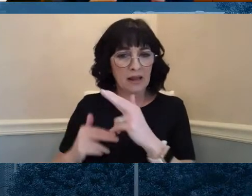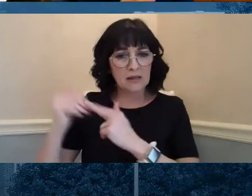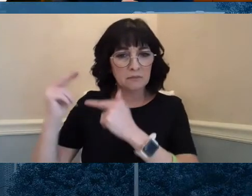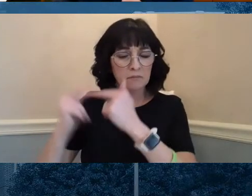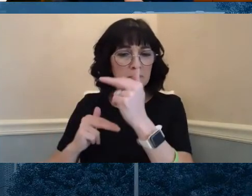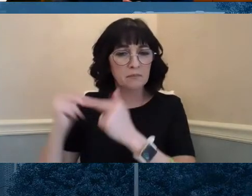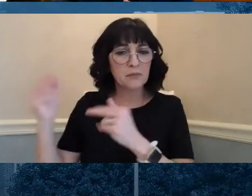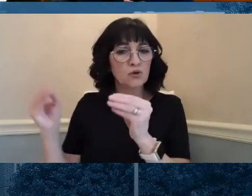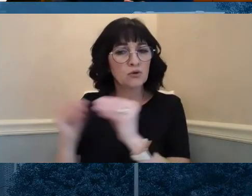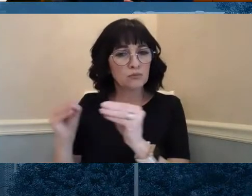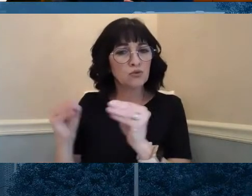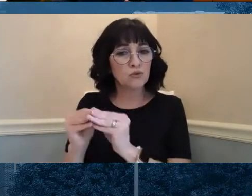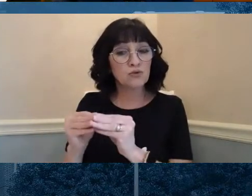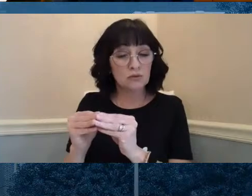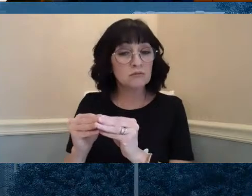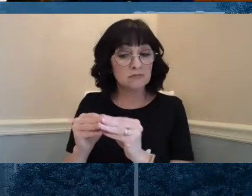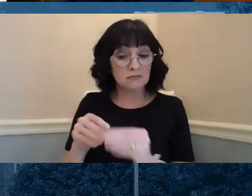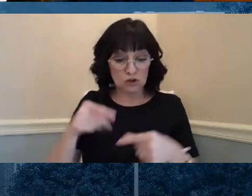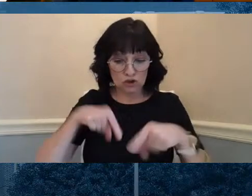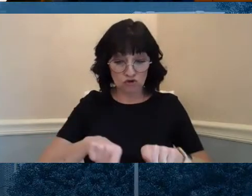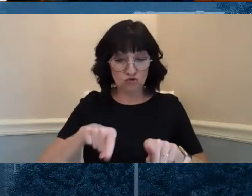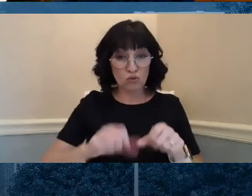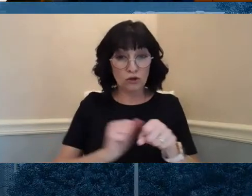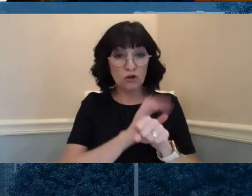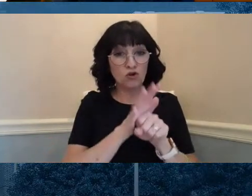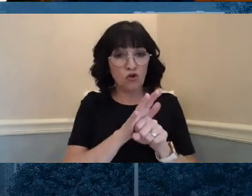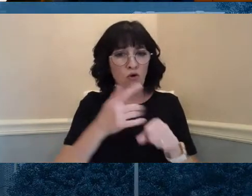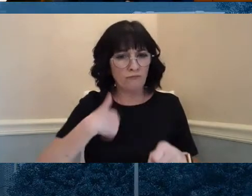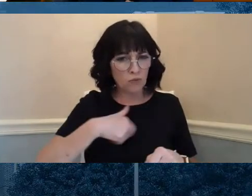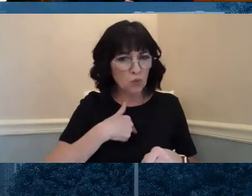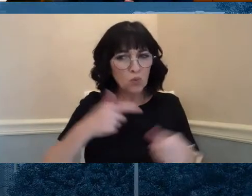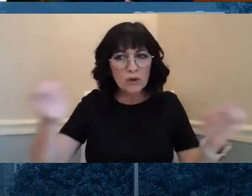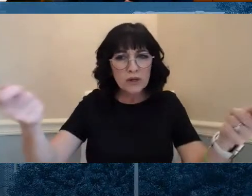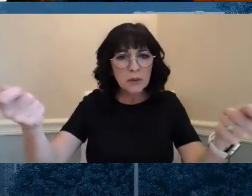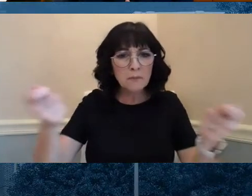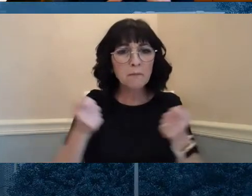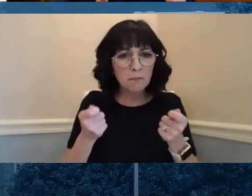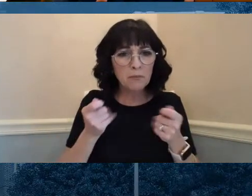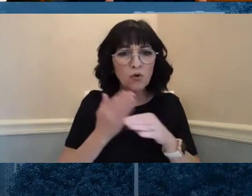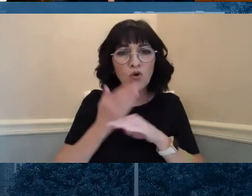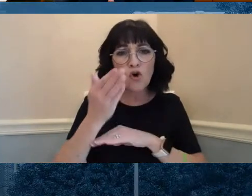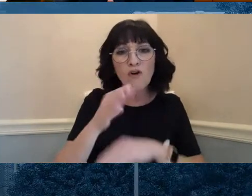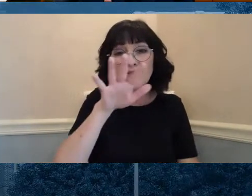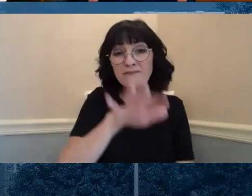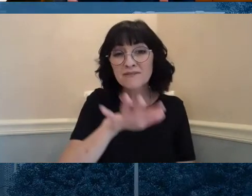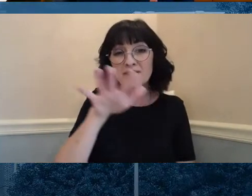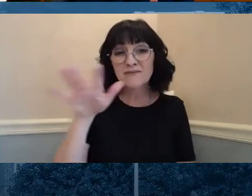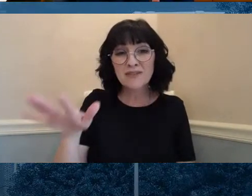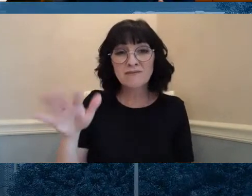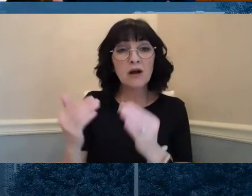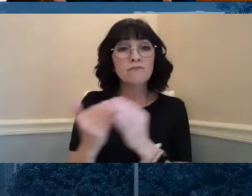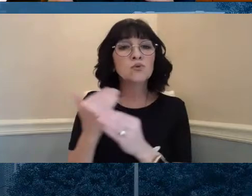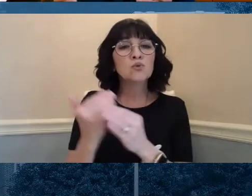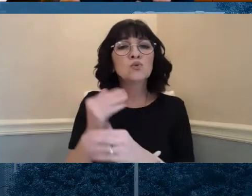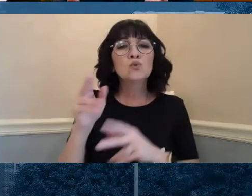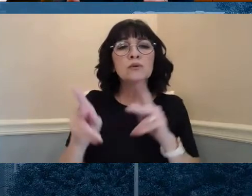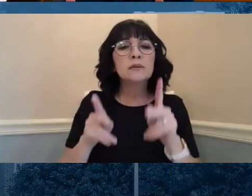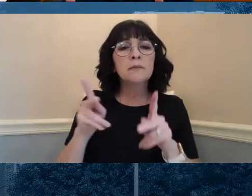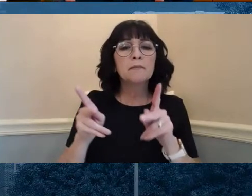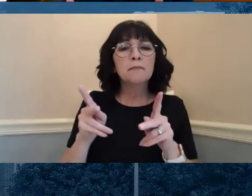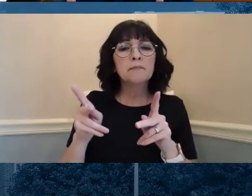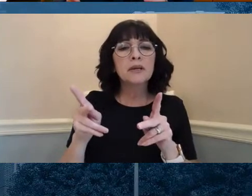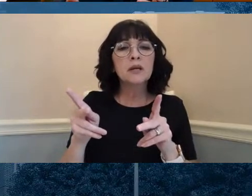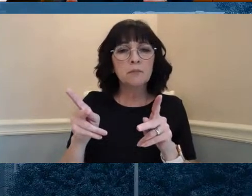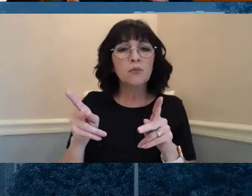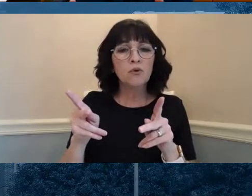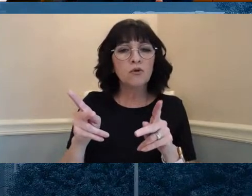period to recruit more than 55 physicians and providers to the Sussex County area, both primary care and specialty care, because we